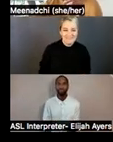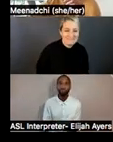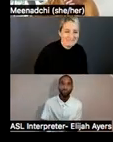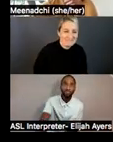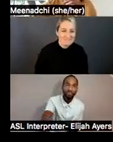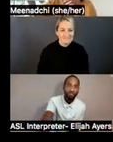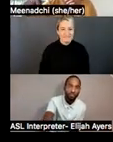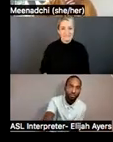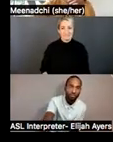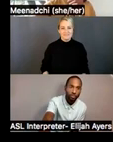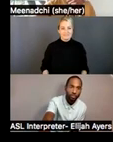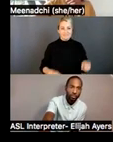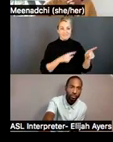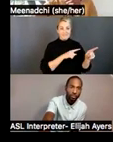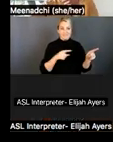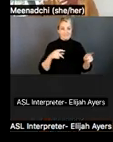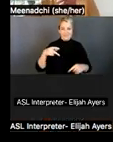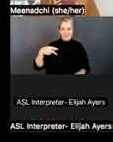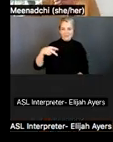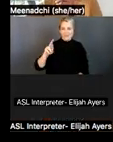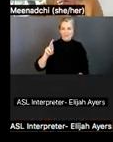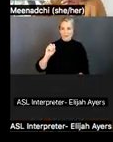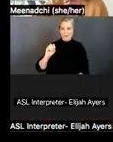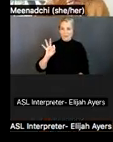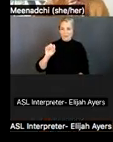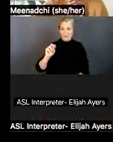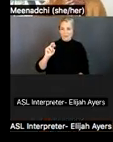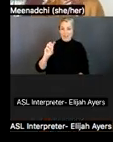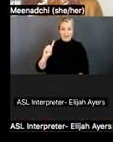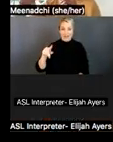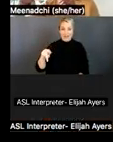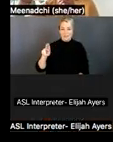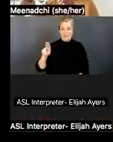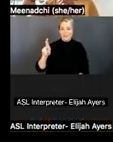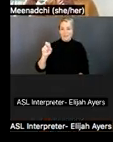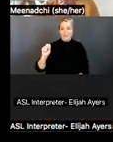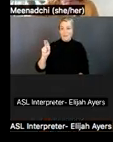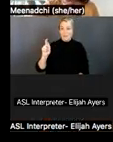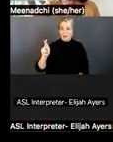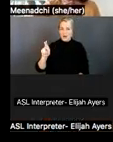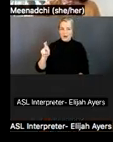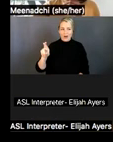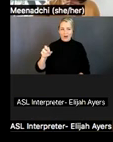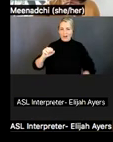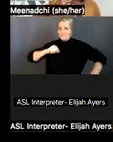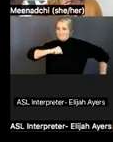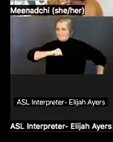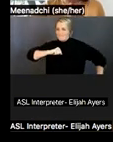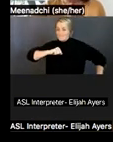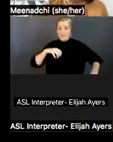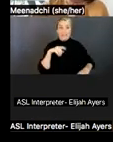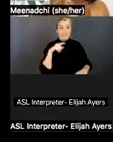The profound pursuer. This one is going to be the one who is, like, really, really invested